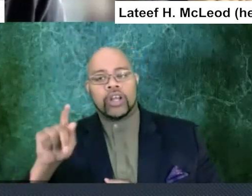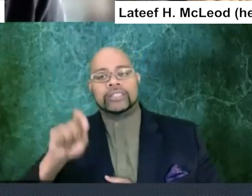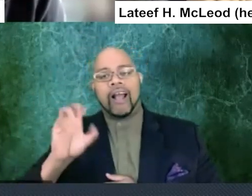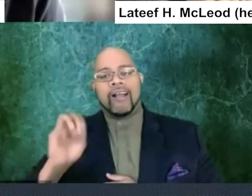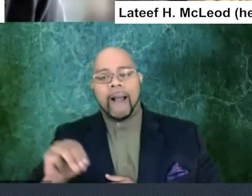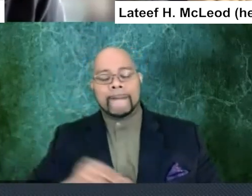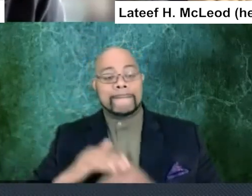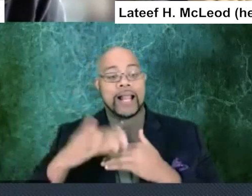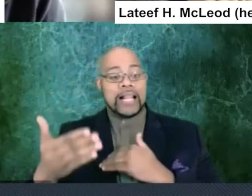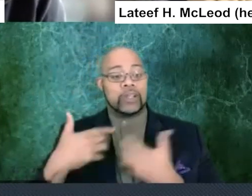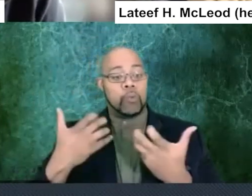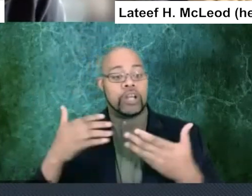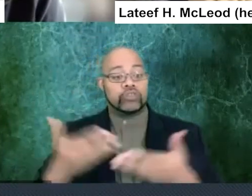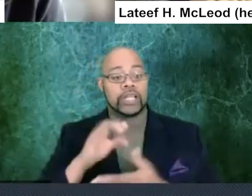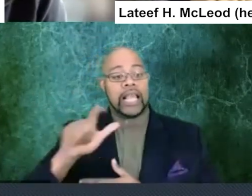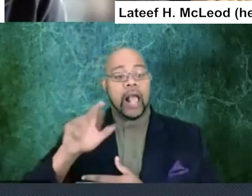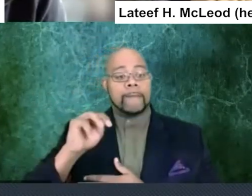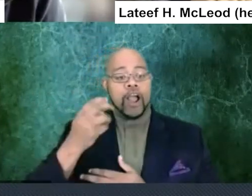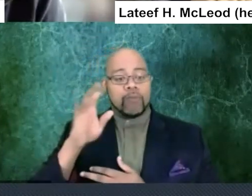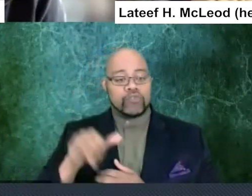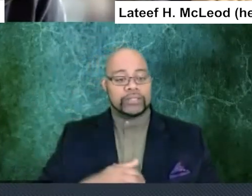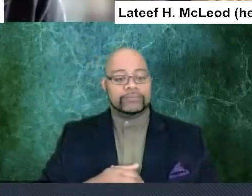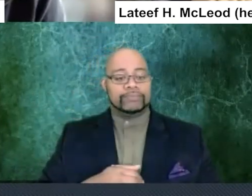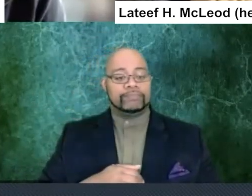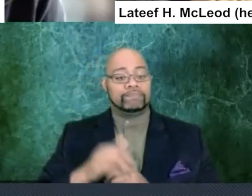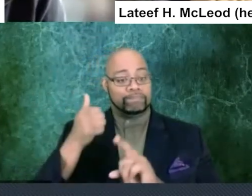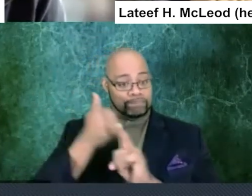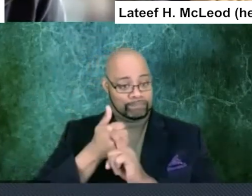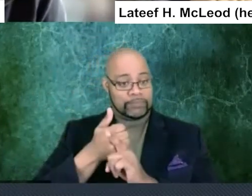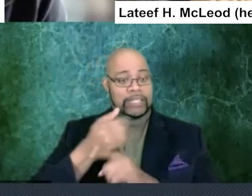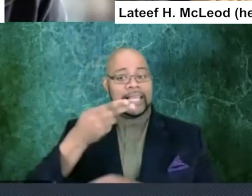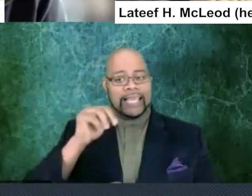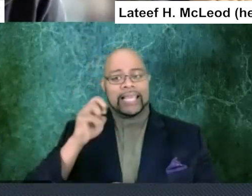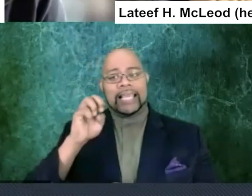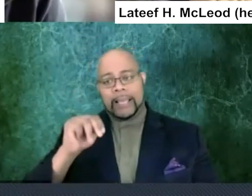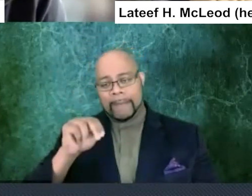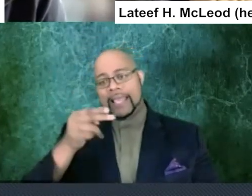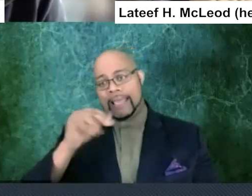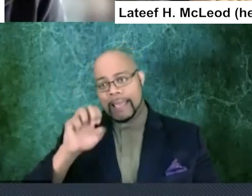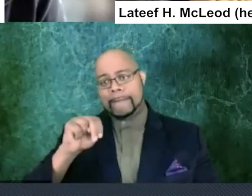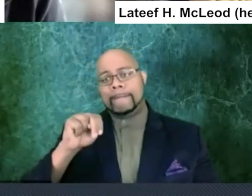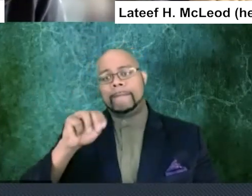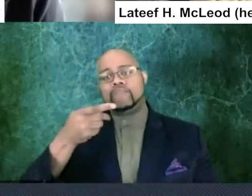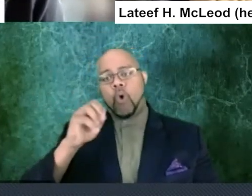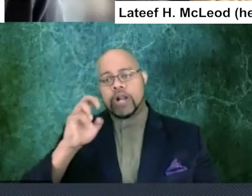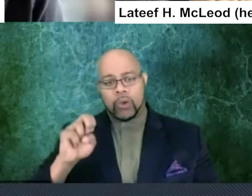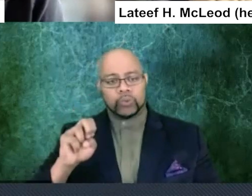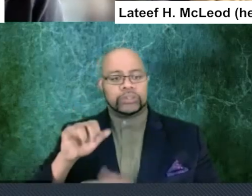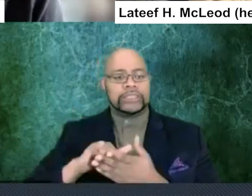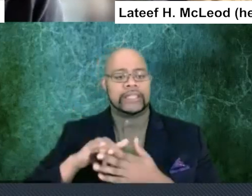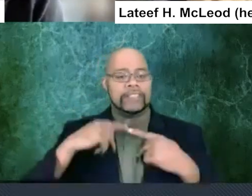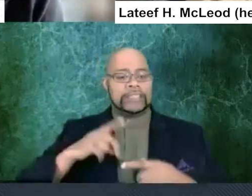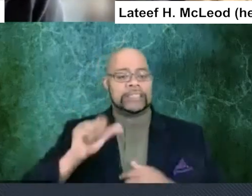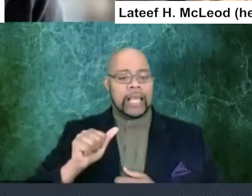Next, I'd like to introduce Cal Montgomery, he, him pronouns, a physically disabled autistic activist